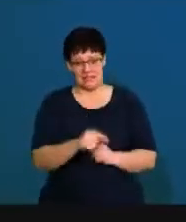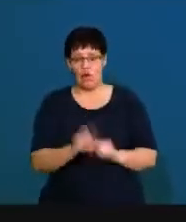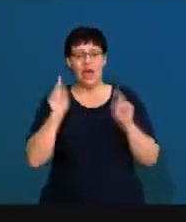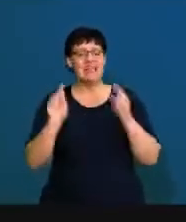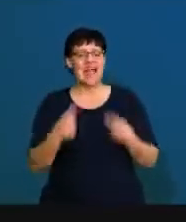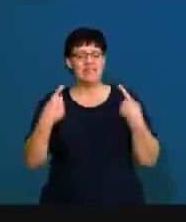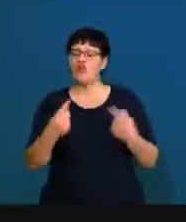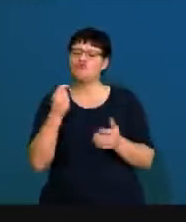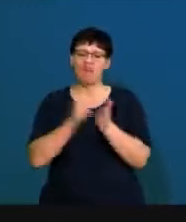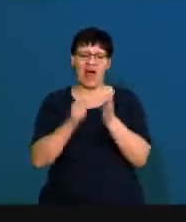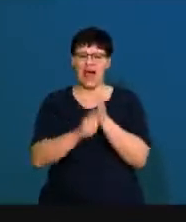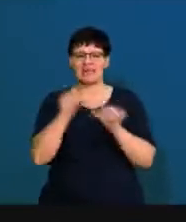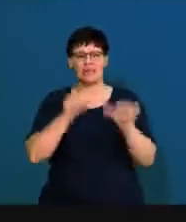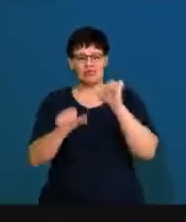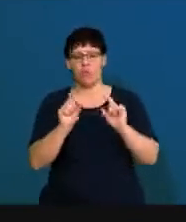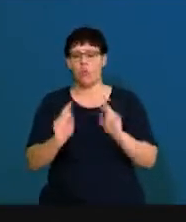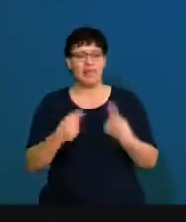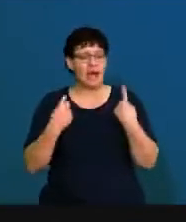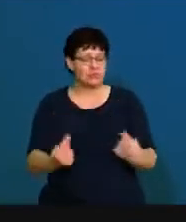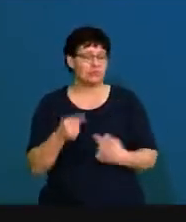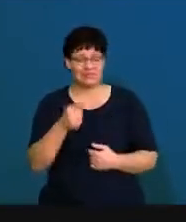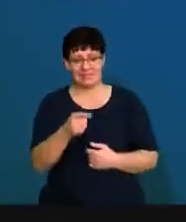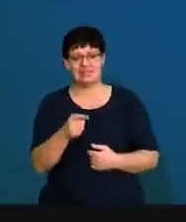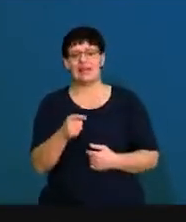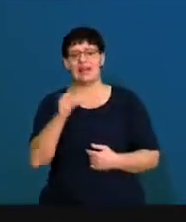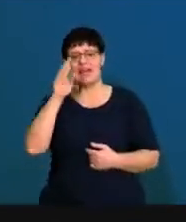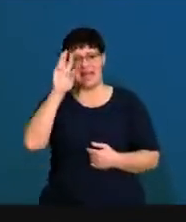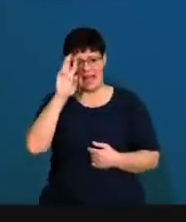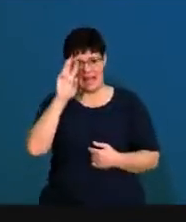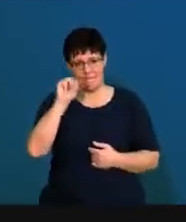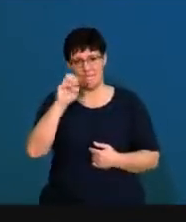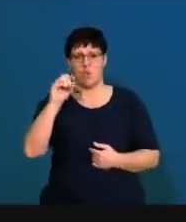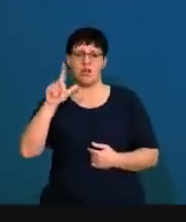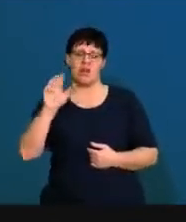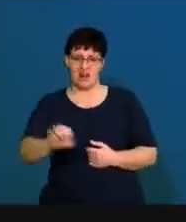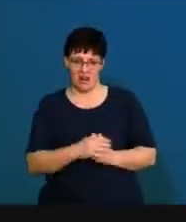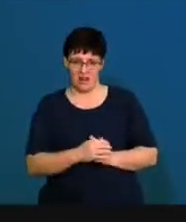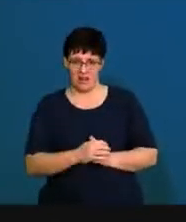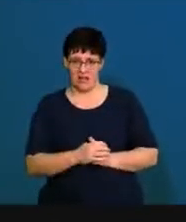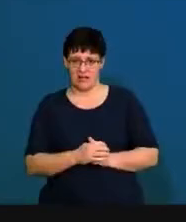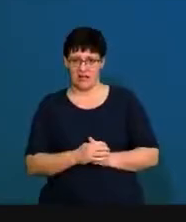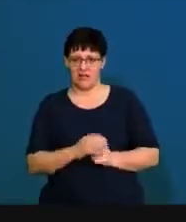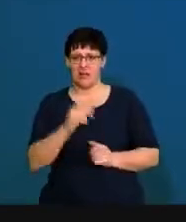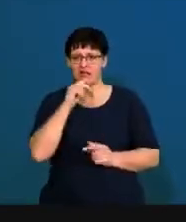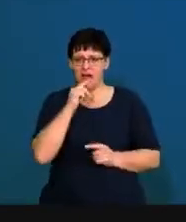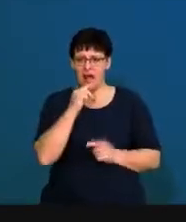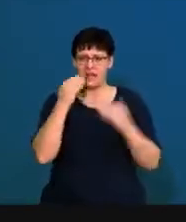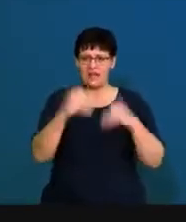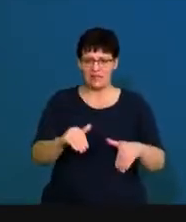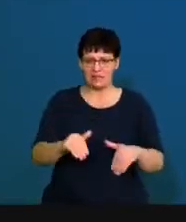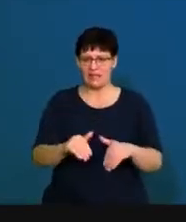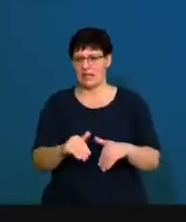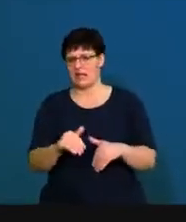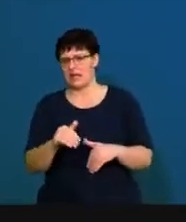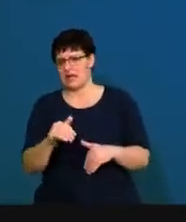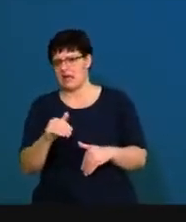write a chemistry exam without actually talking about the mole, okay? Remember stuff from limiting reagents from grade